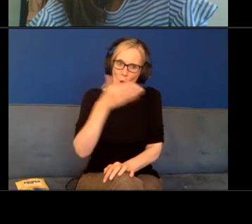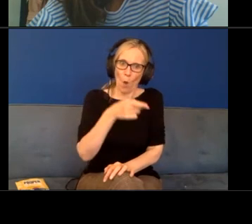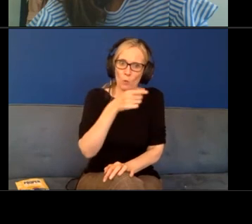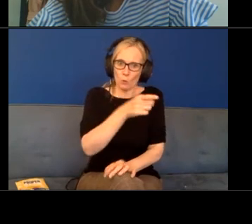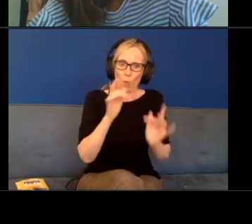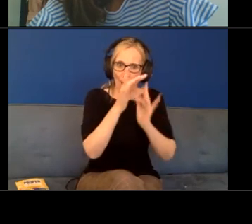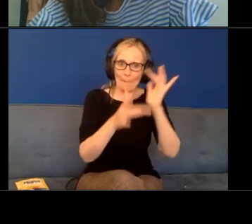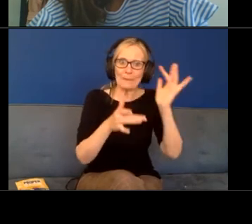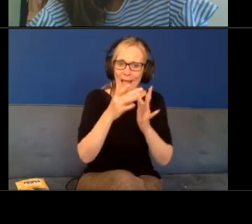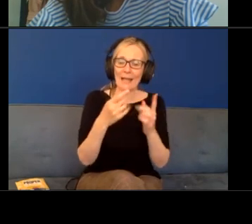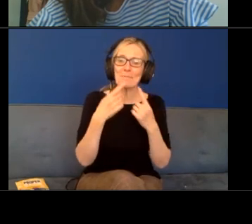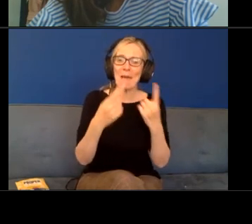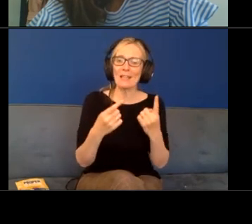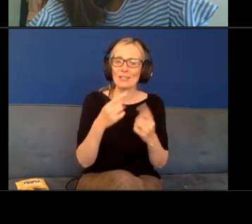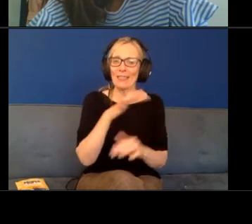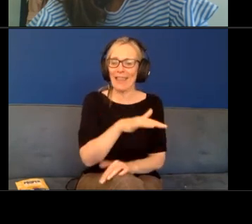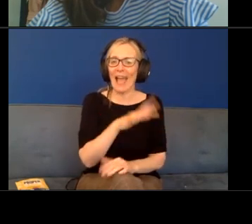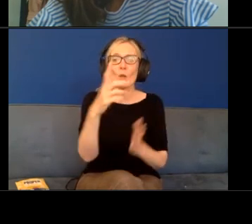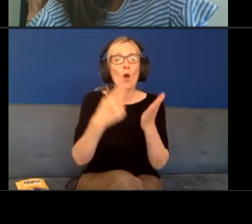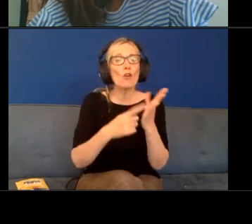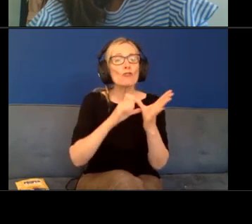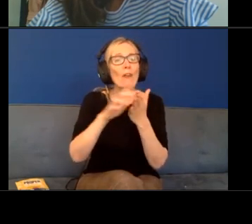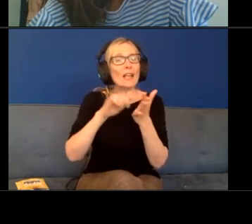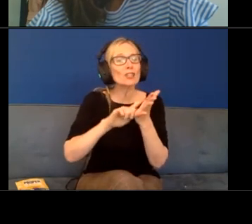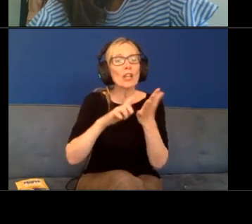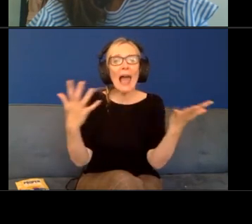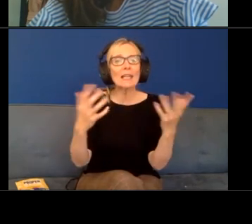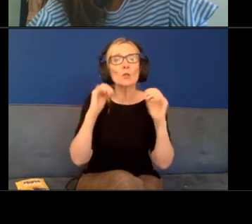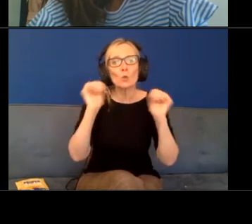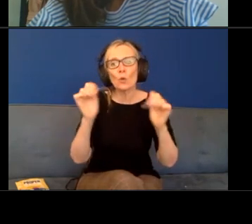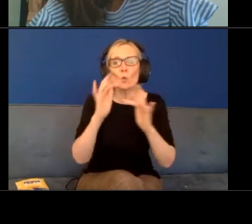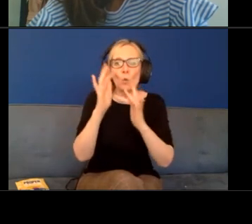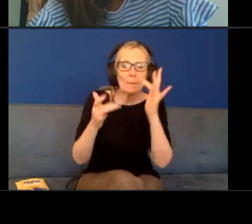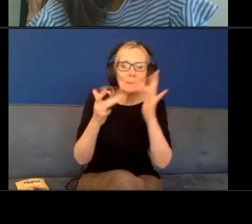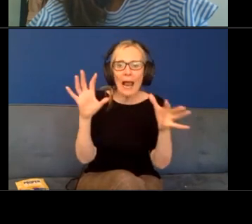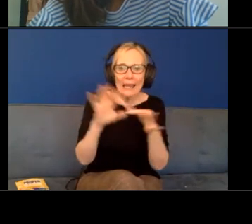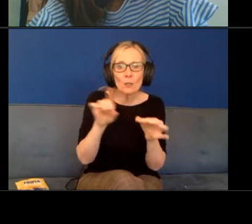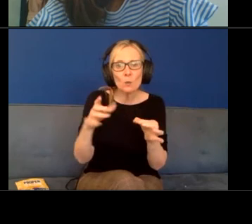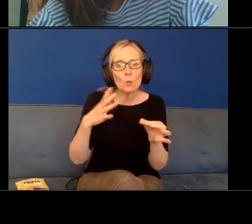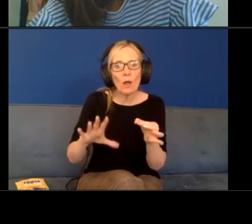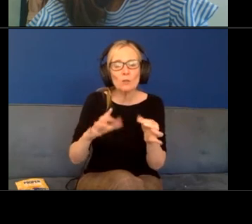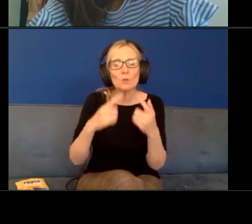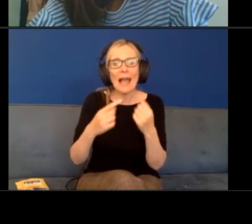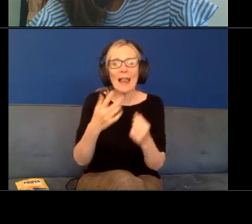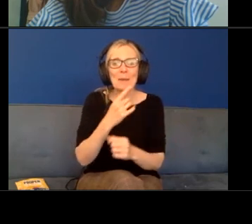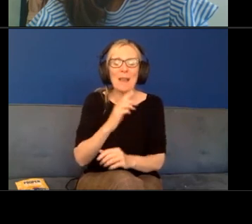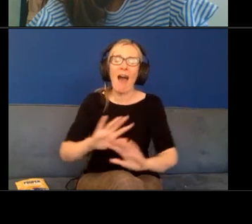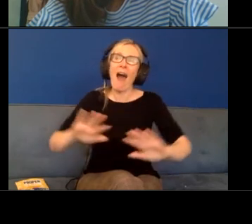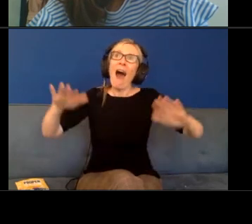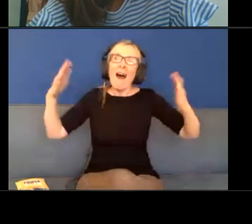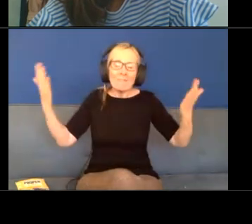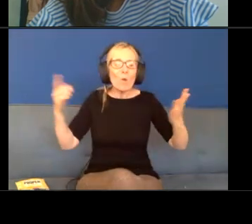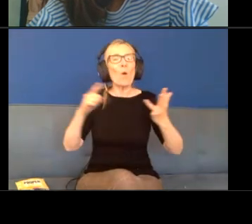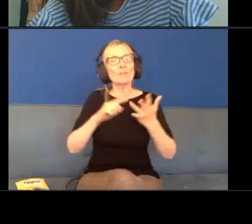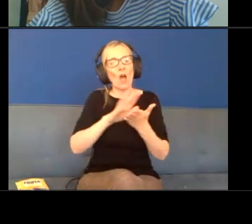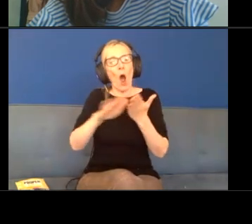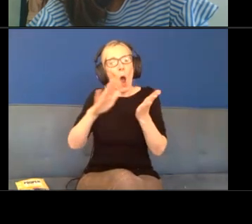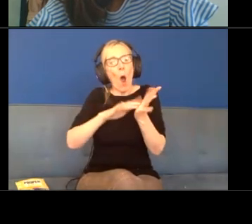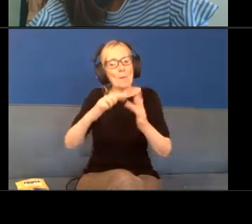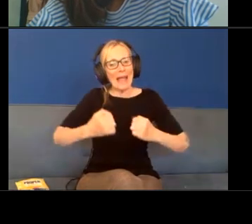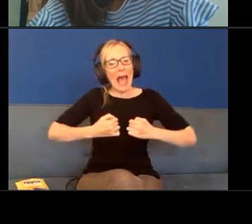So first to Rachel, any good links you would like to direct people to? of course, the OHMI website. So